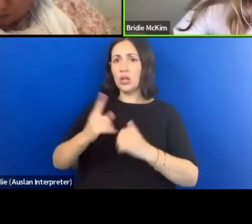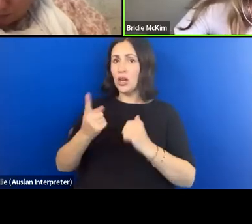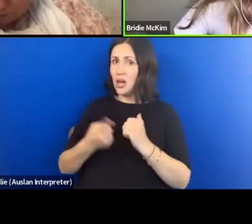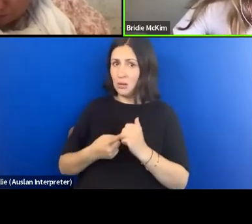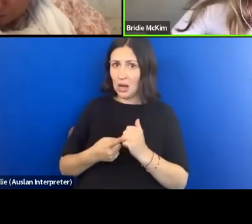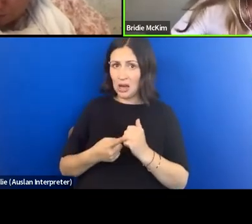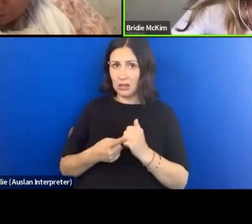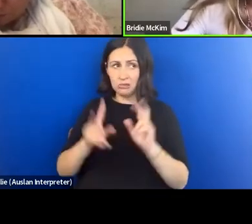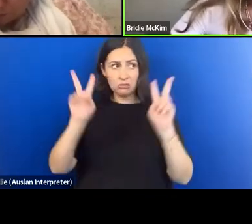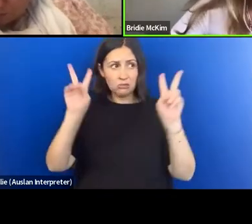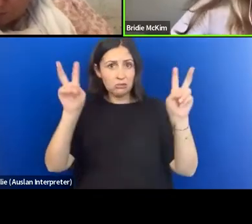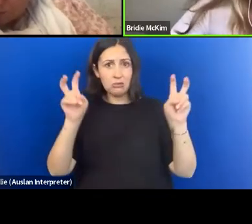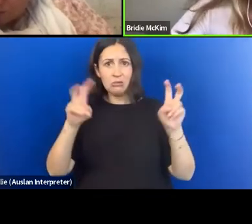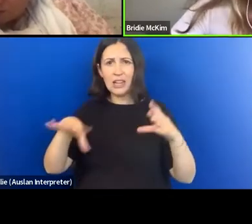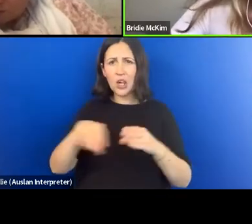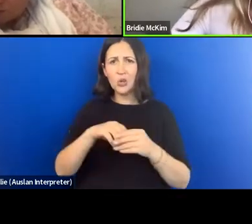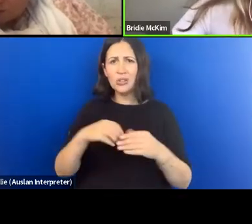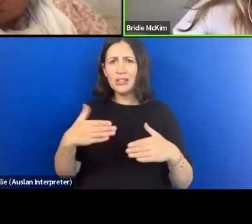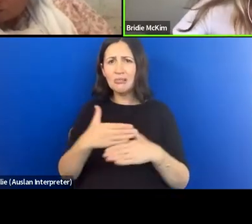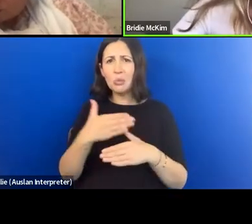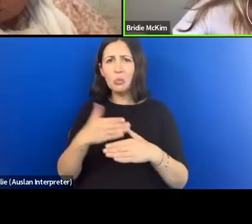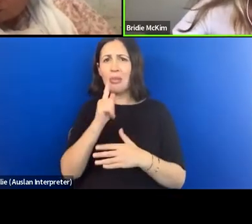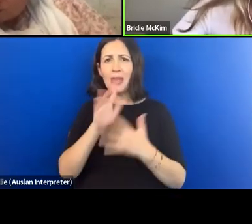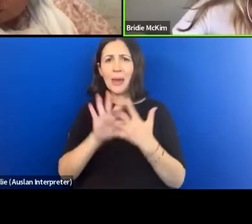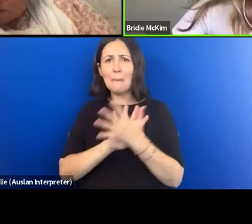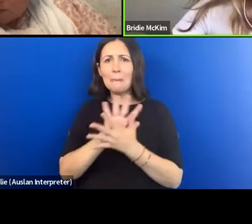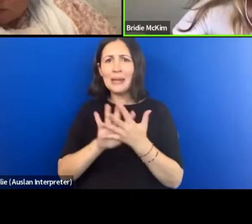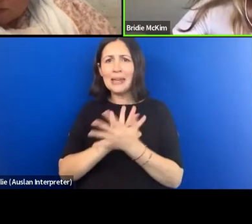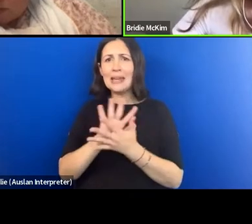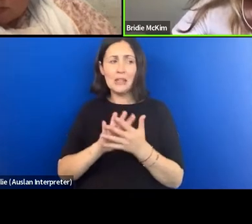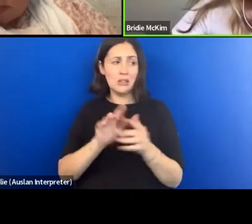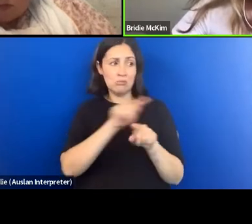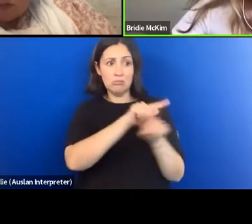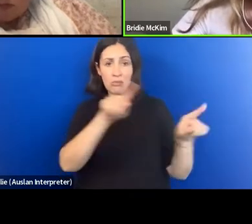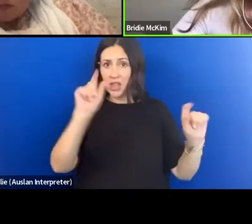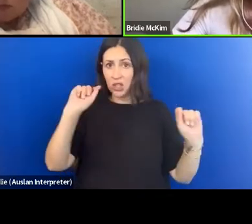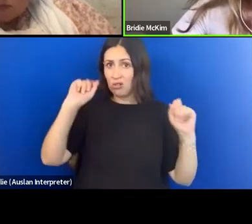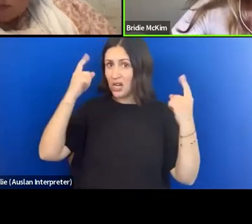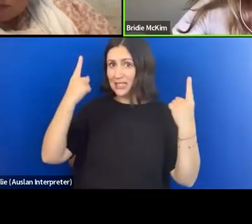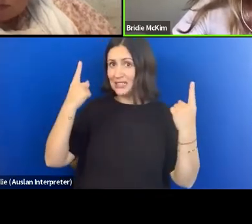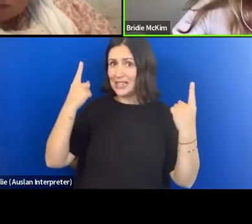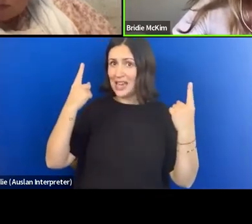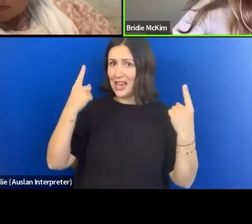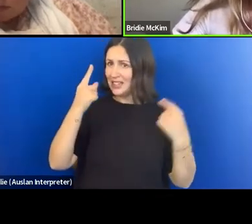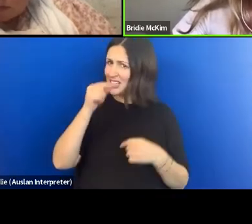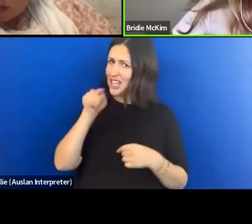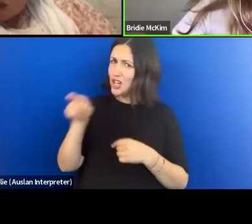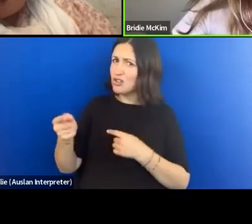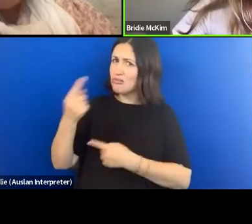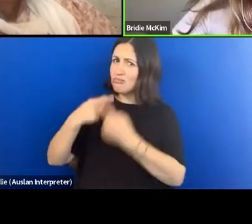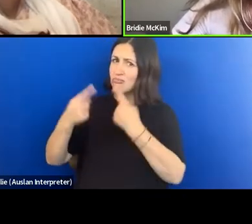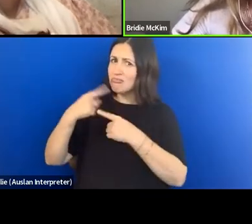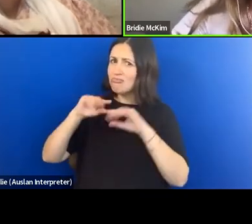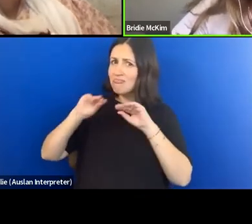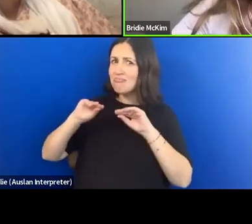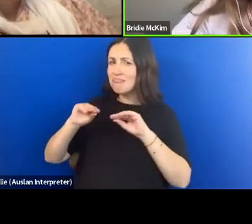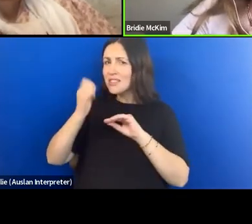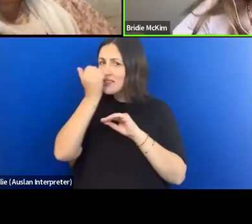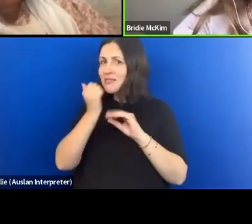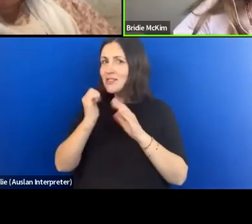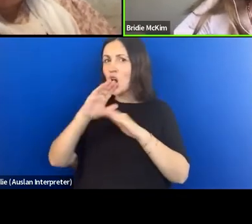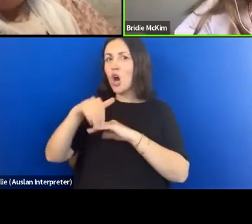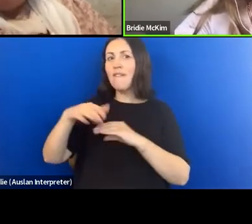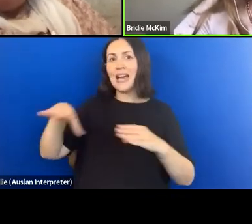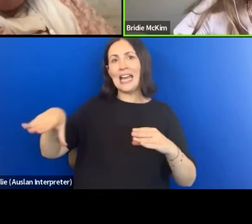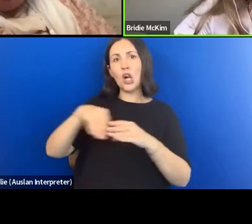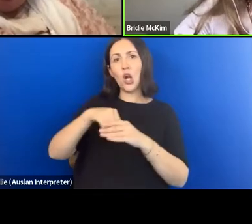really understand what it is and the nuances of inclusive practice. Do you have any thoughts, or can you explain